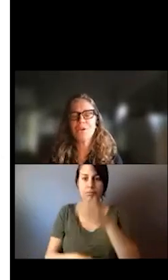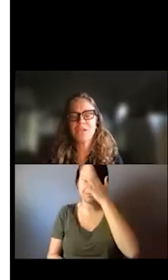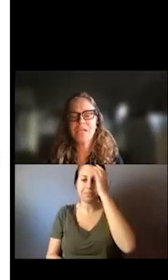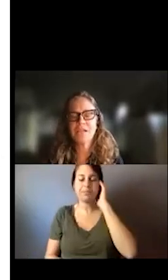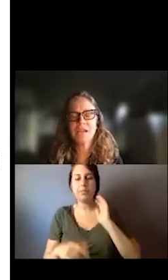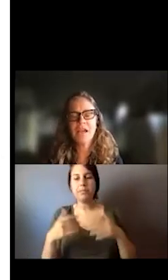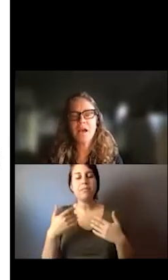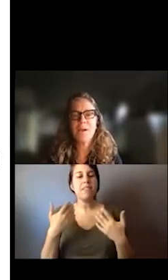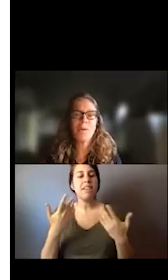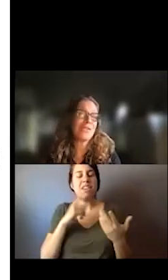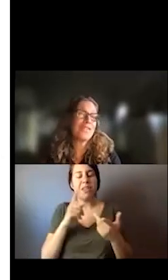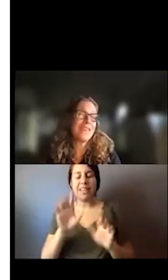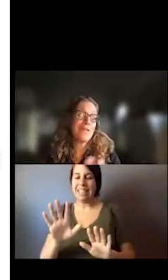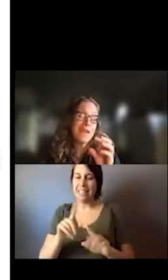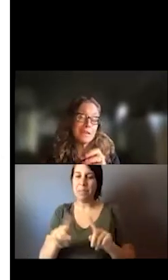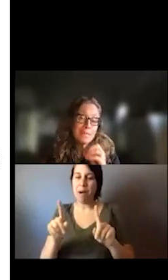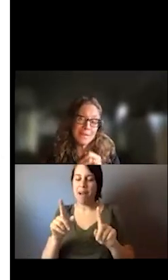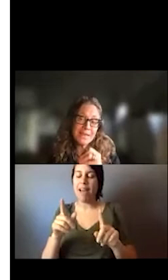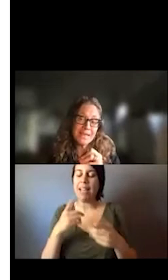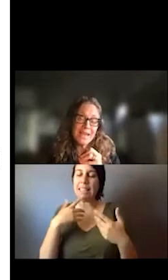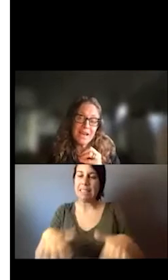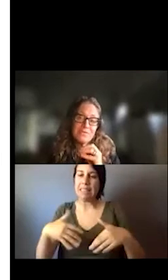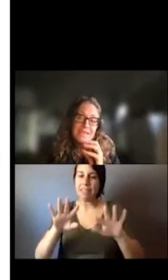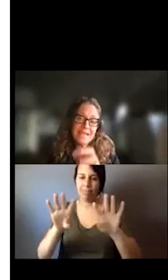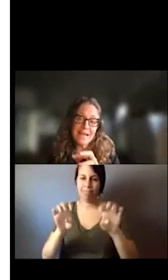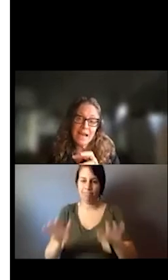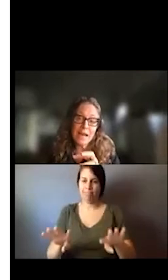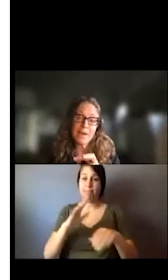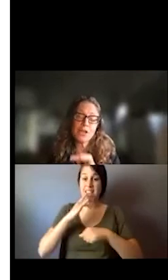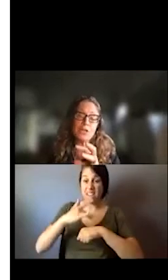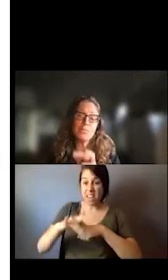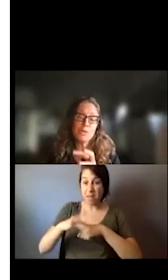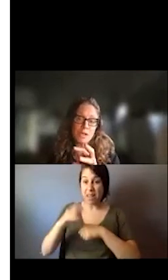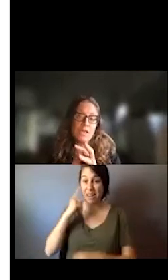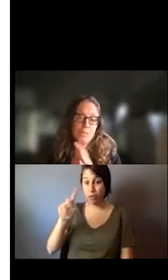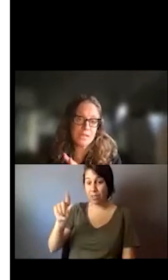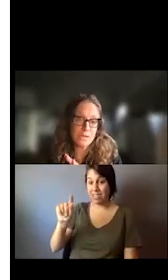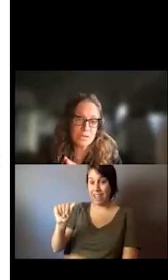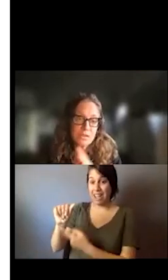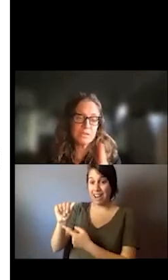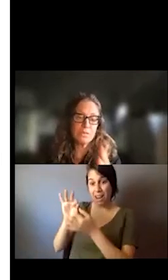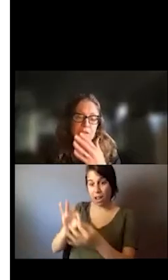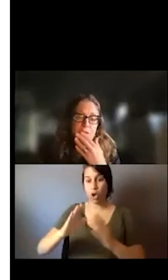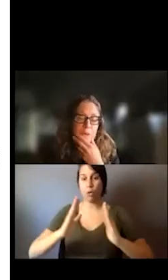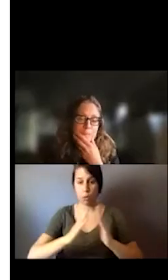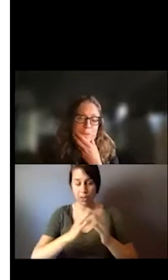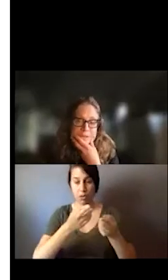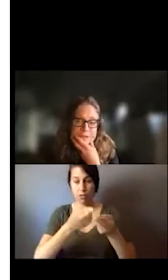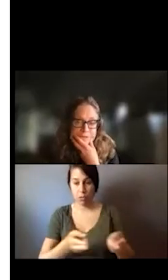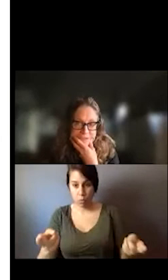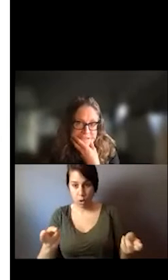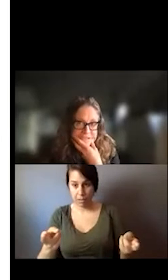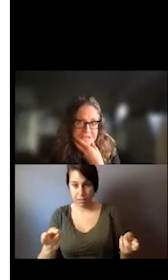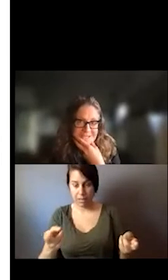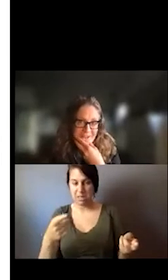a big unknown here about whether the availability of data about community resources, which is what